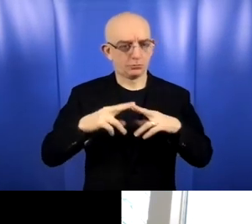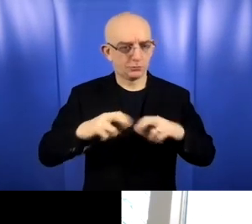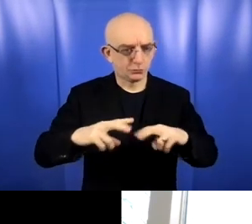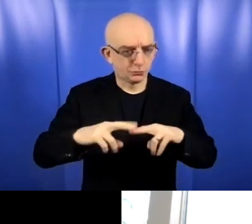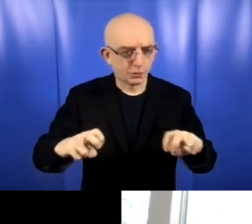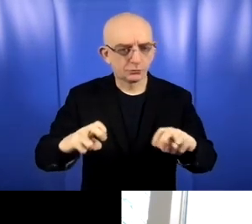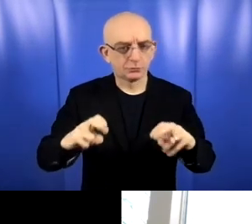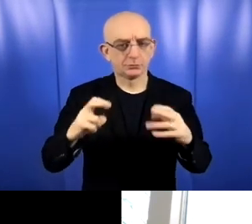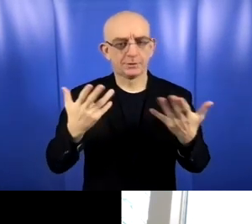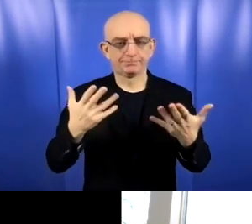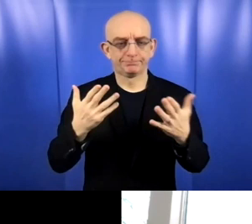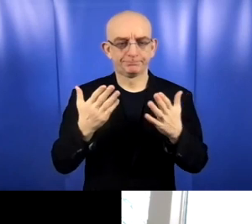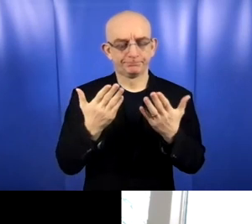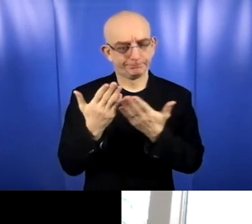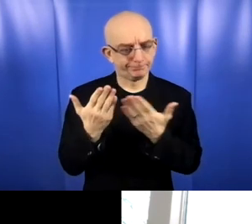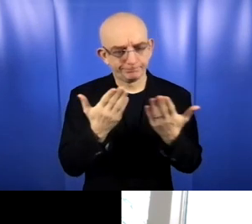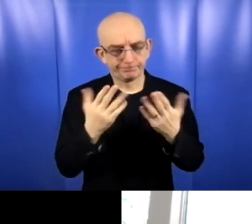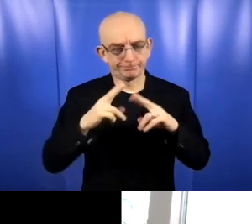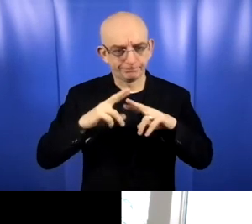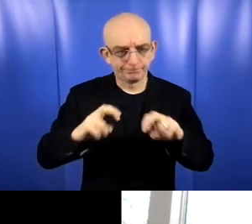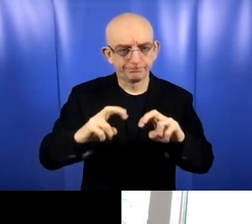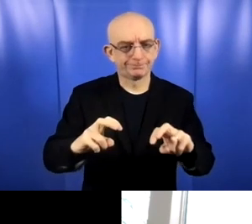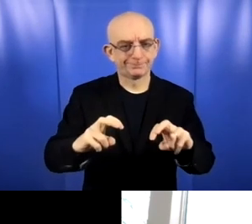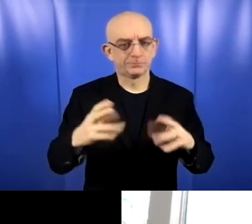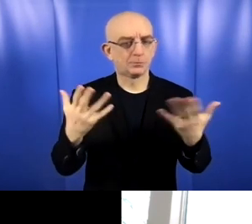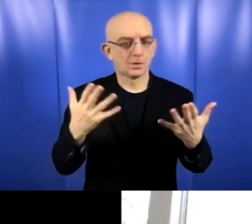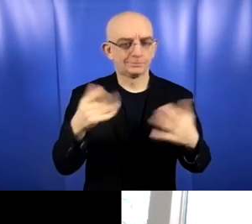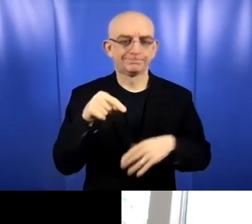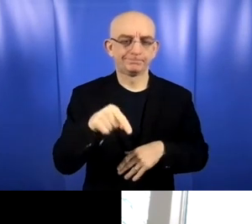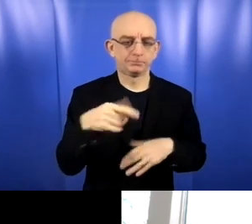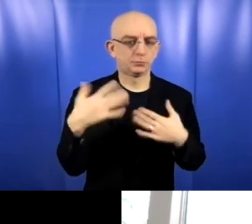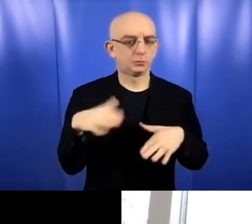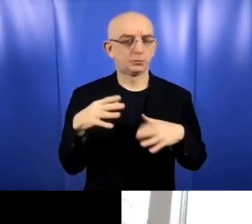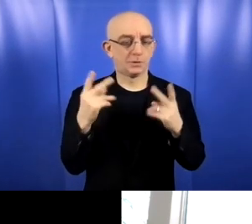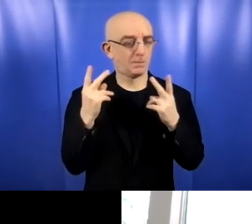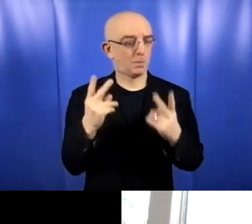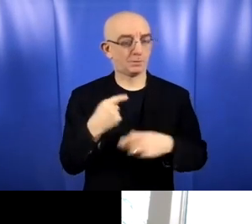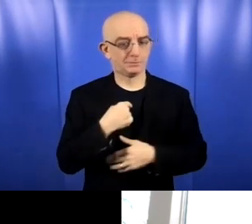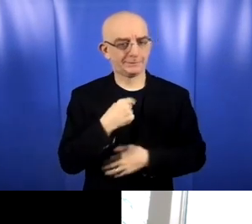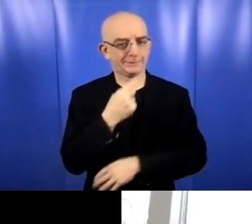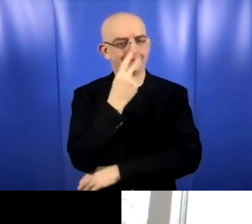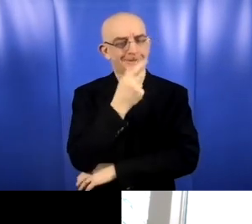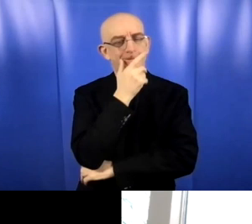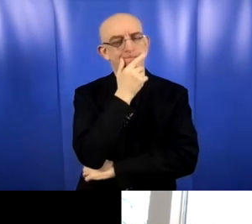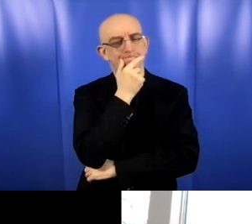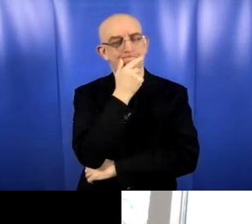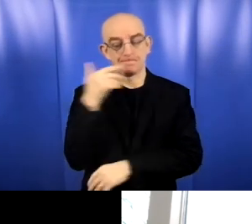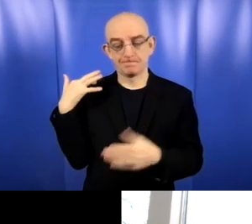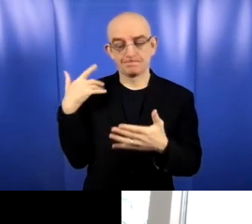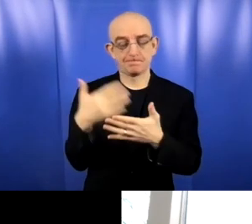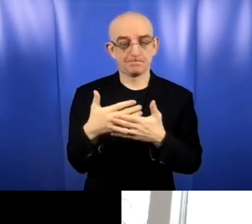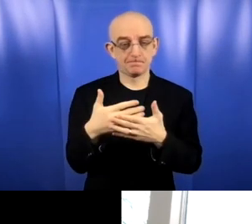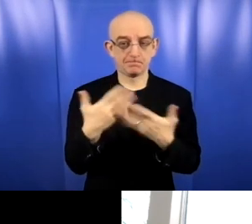been how many persons who were actually displaced, who had experience of forced displacement